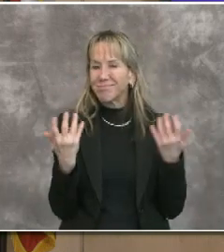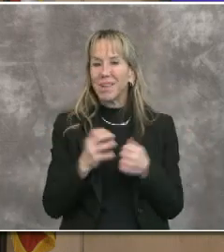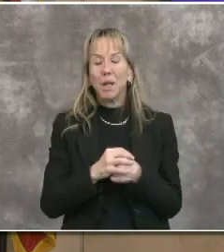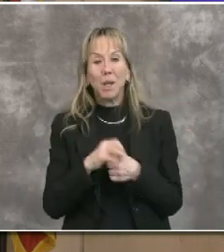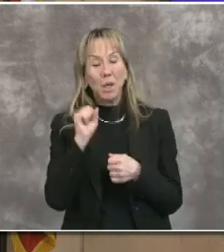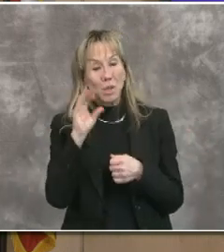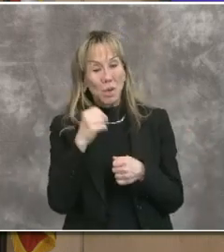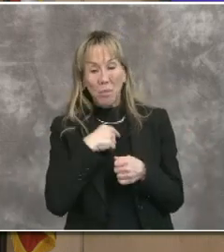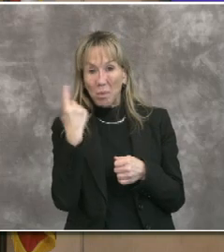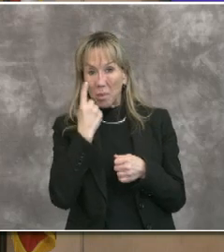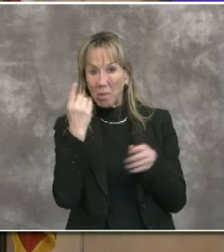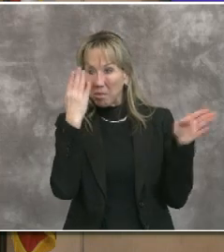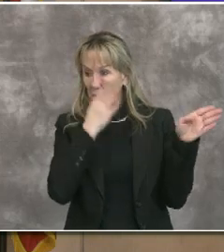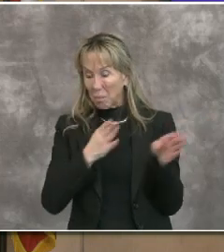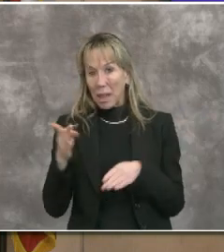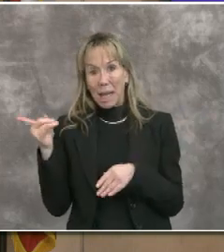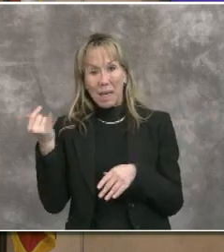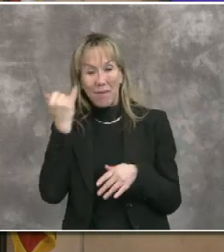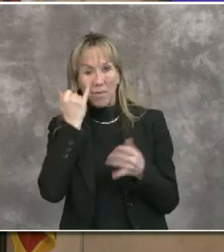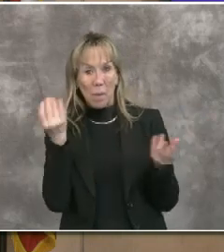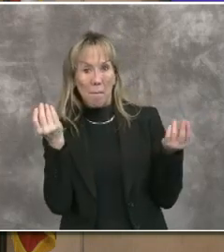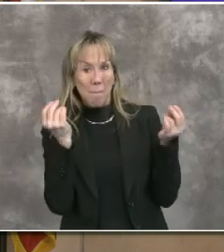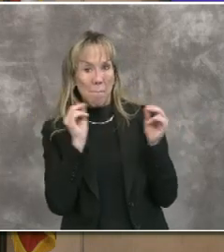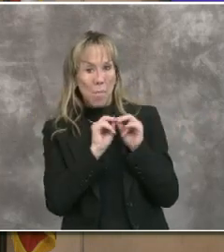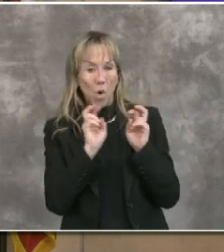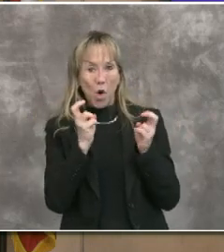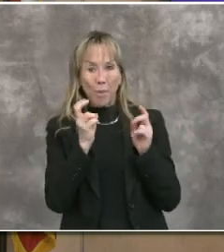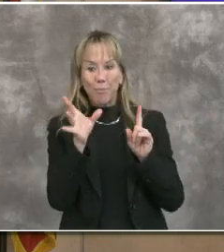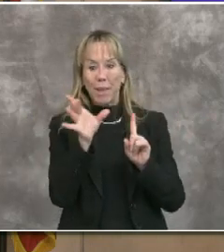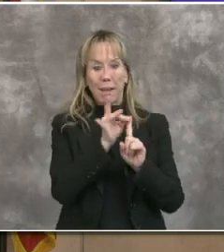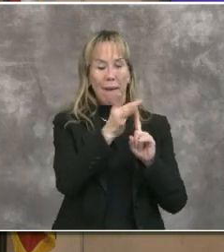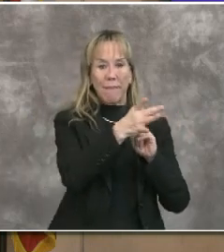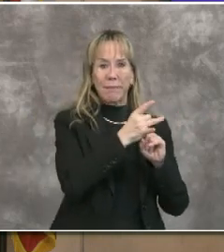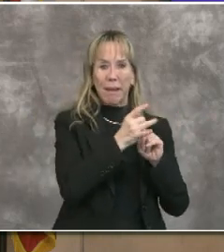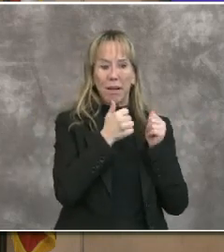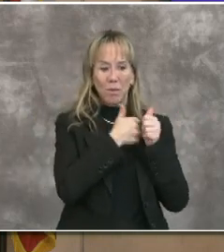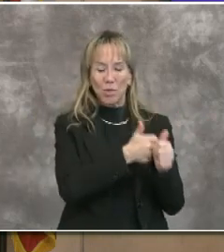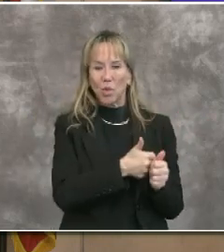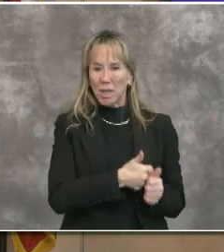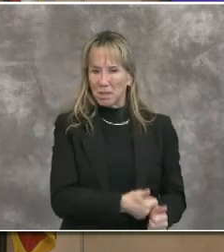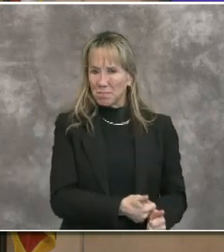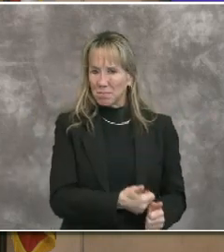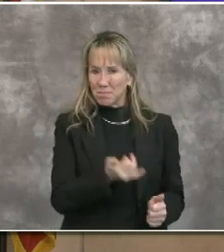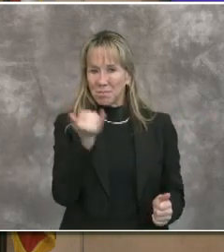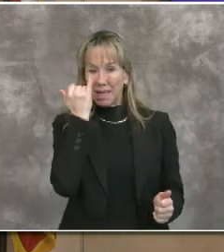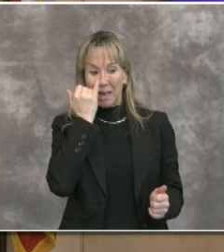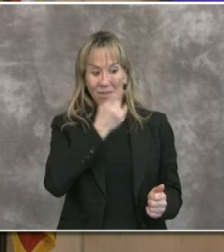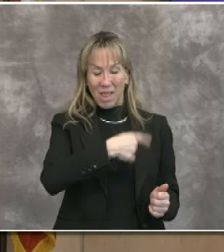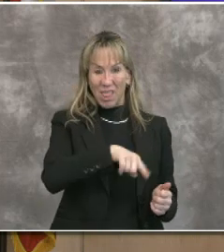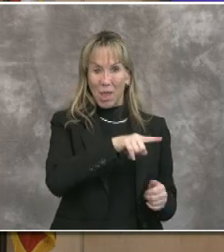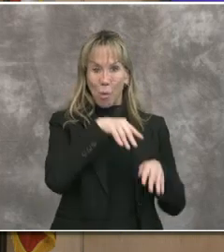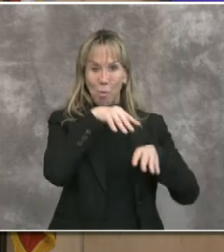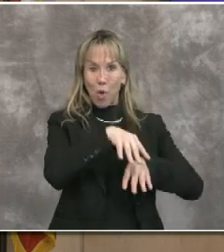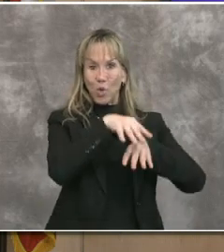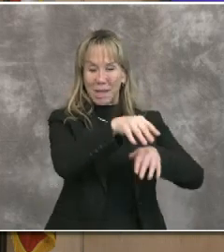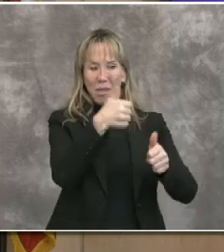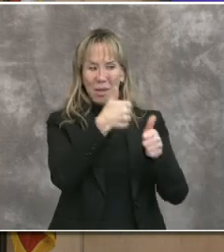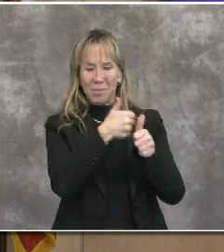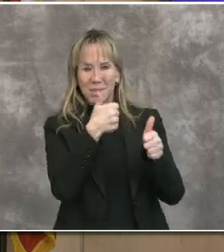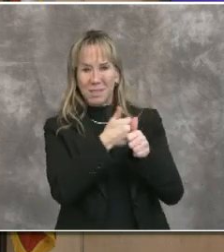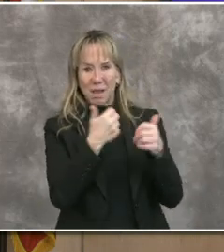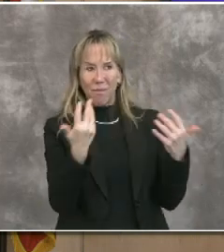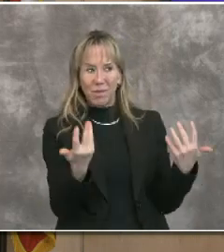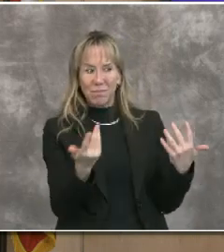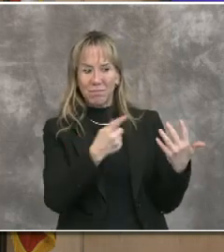there a plan in place as far as for contact tracing to try to see if the protests themselves